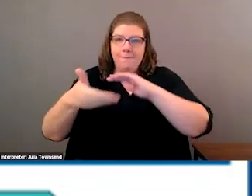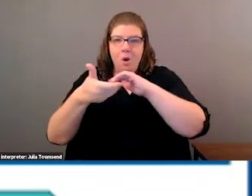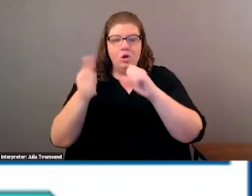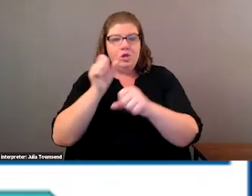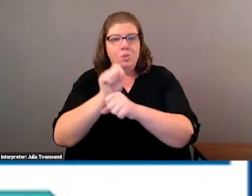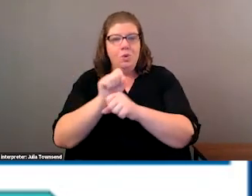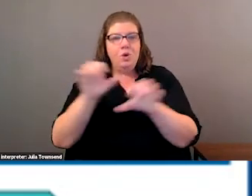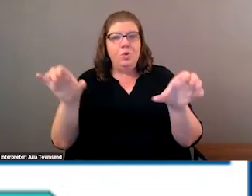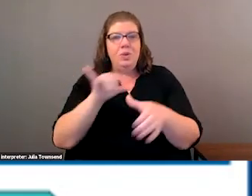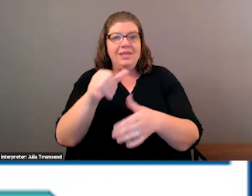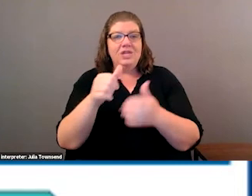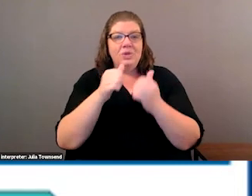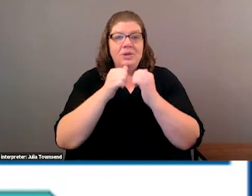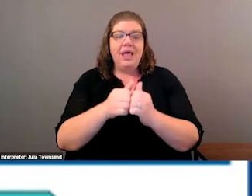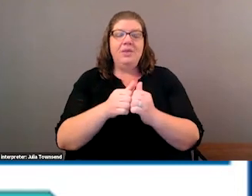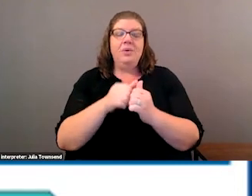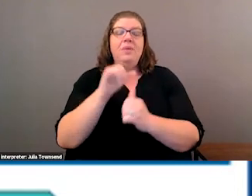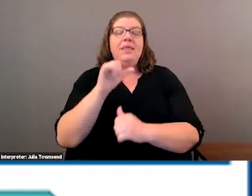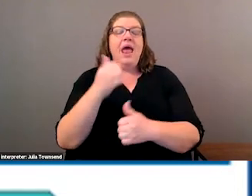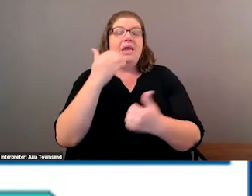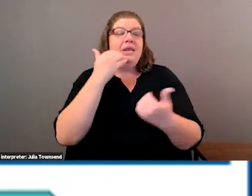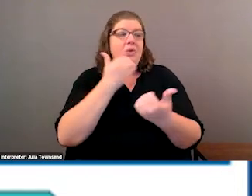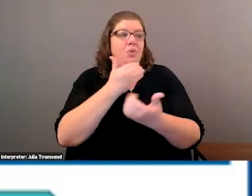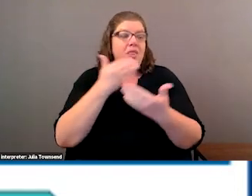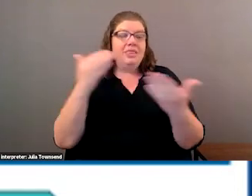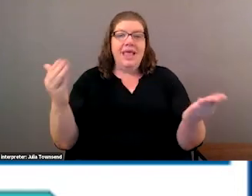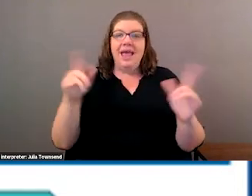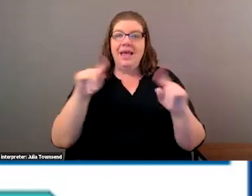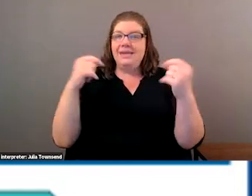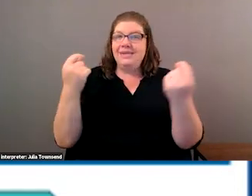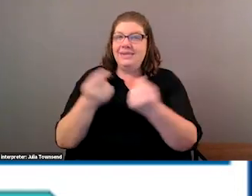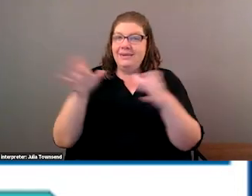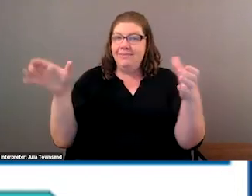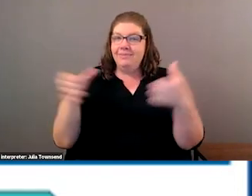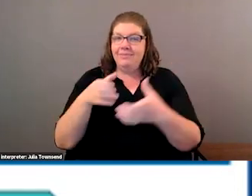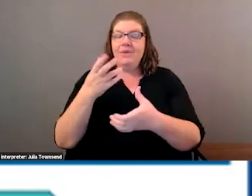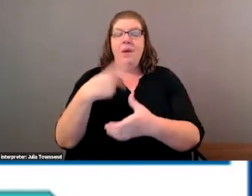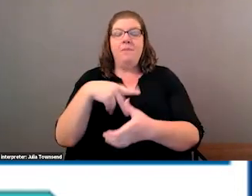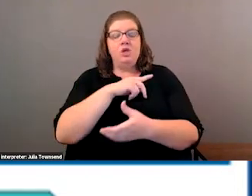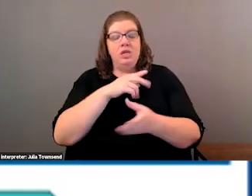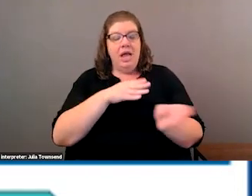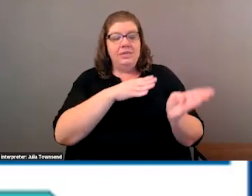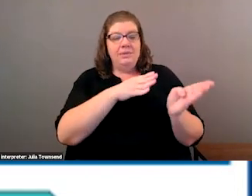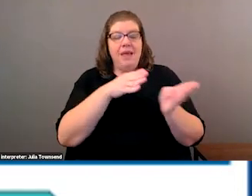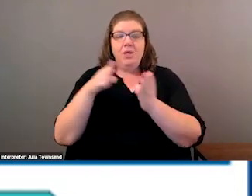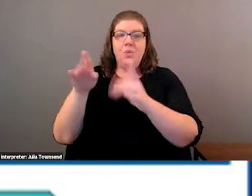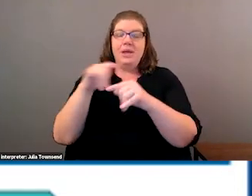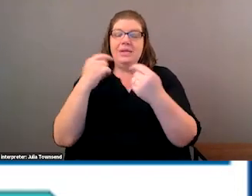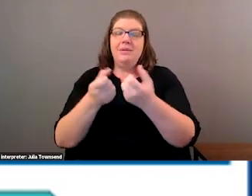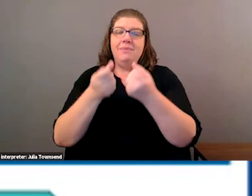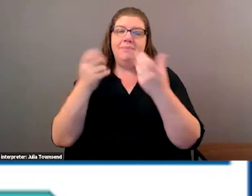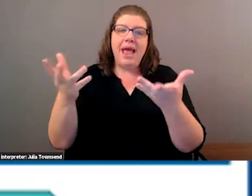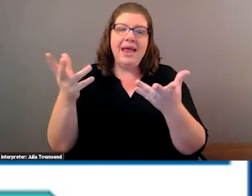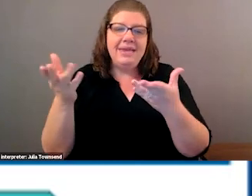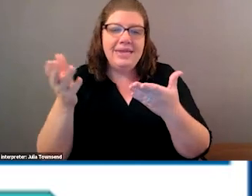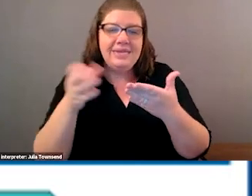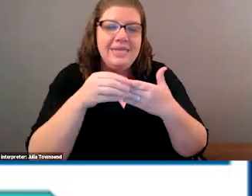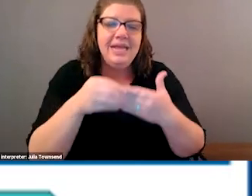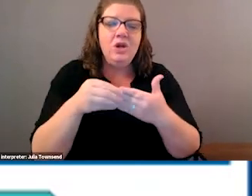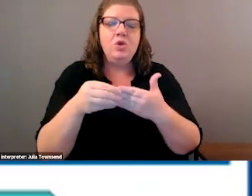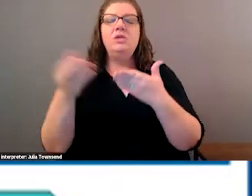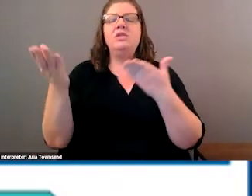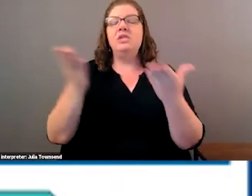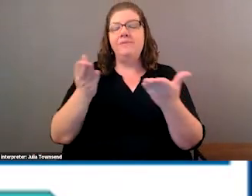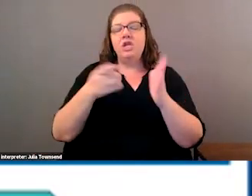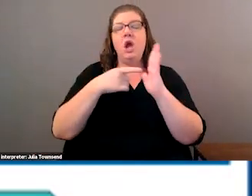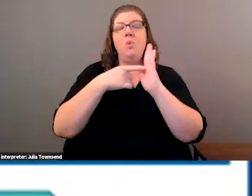that, I really need to thank a team that we have assembled, our Personalized Pathways team, which has lots of leaders in ed services, but also representatives from